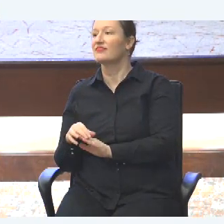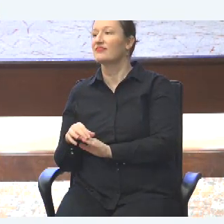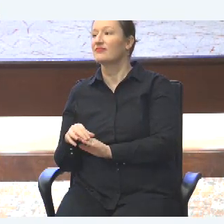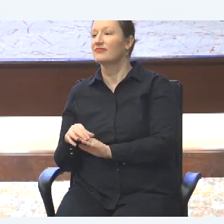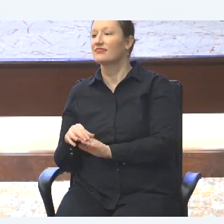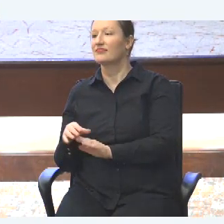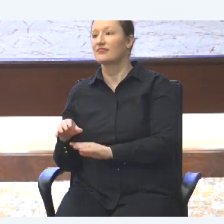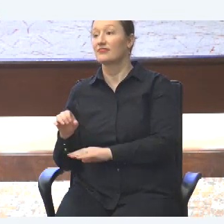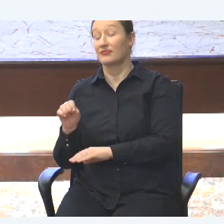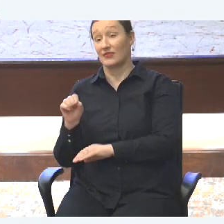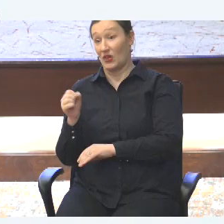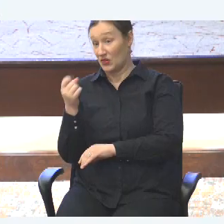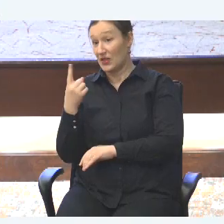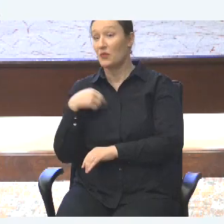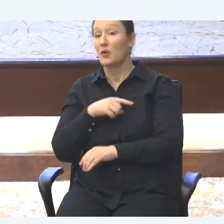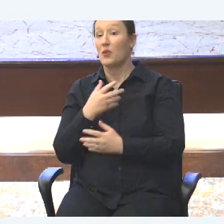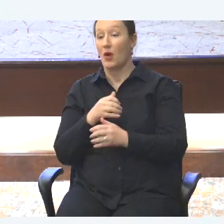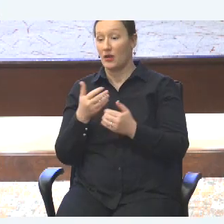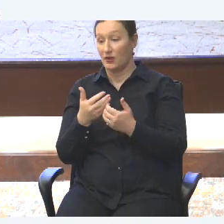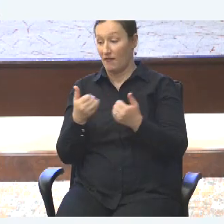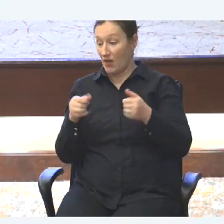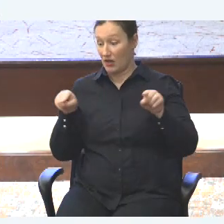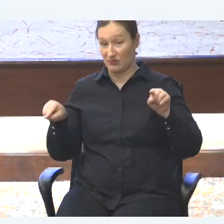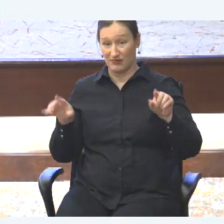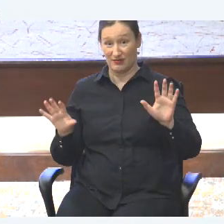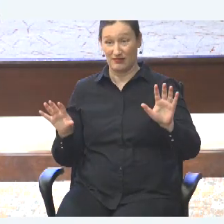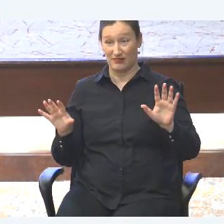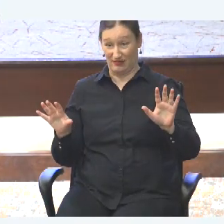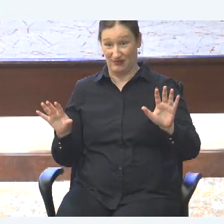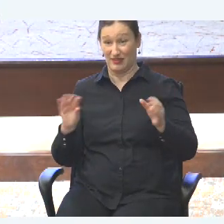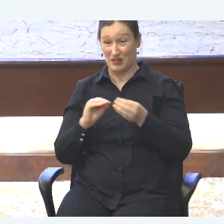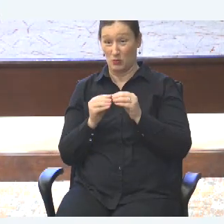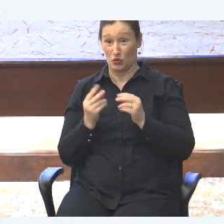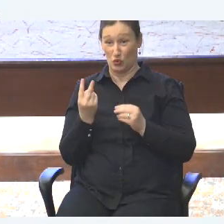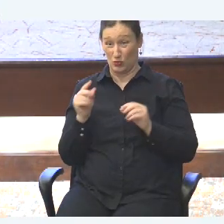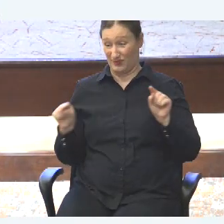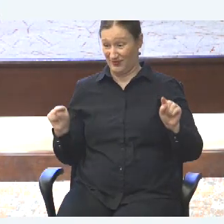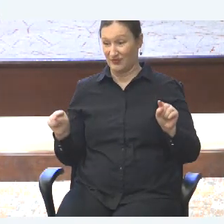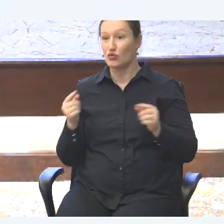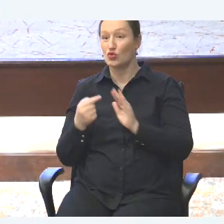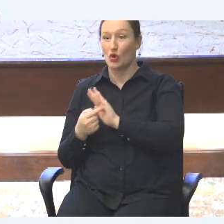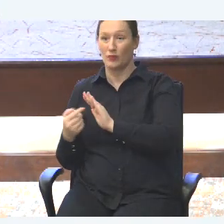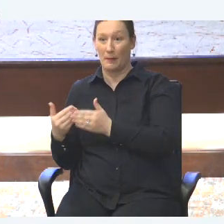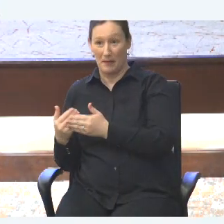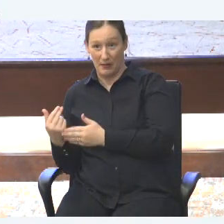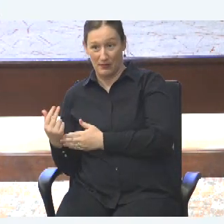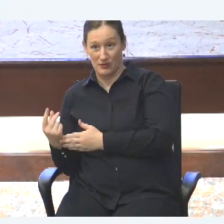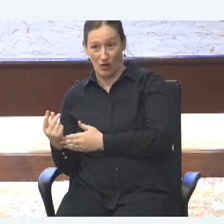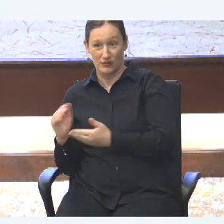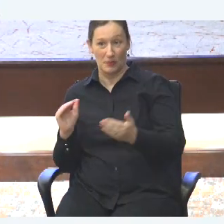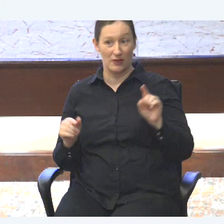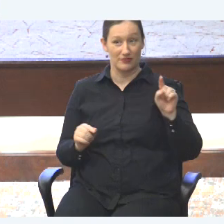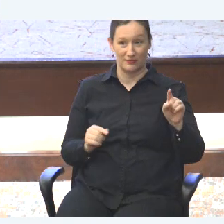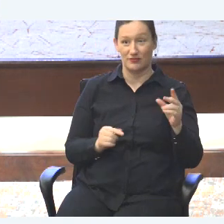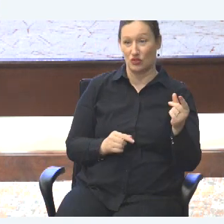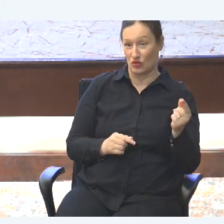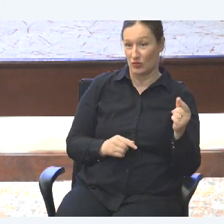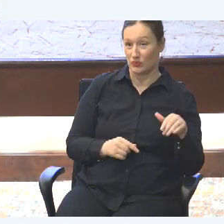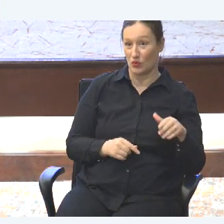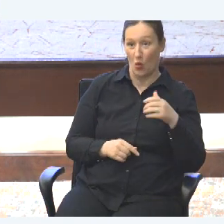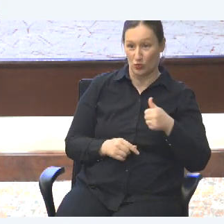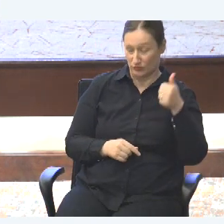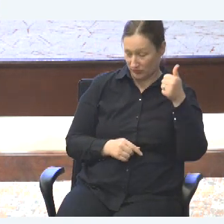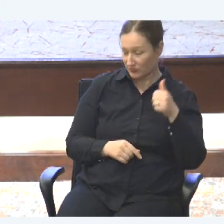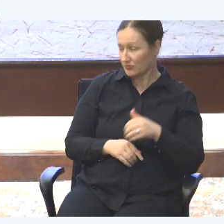of our situation, and we wanted to remain as transparent as possible where we are on space. The chart above shows our